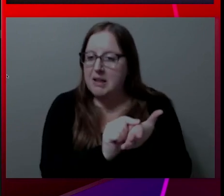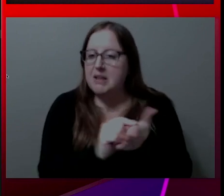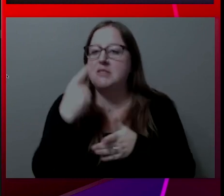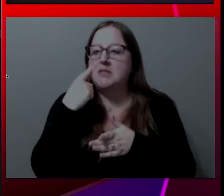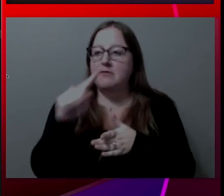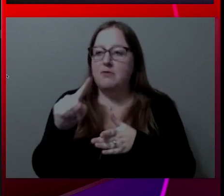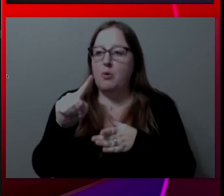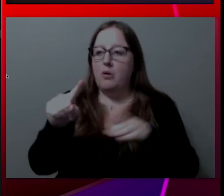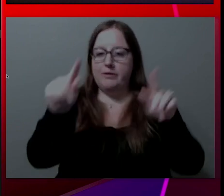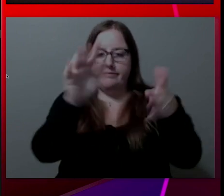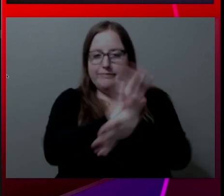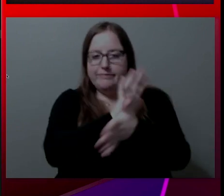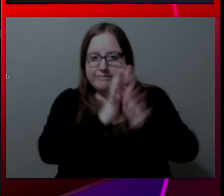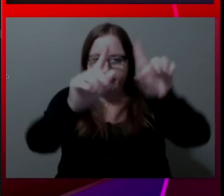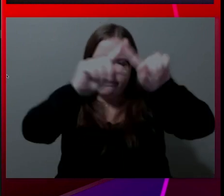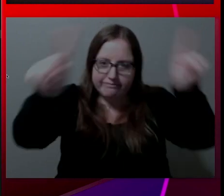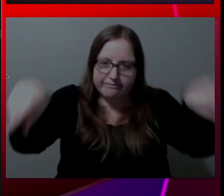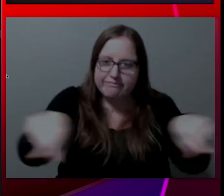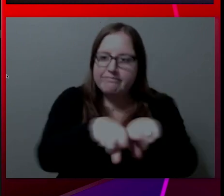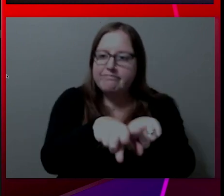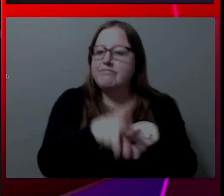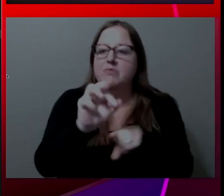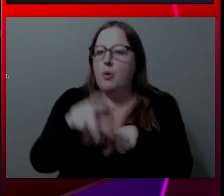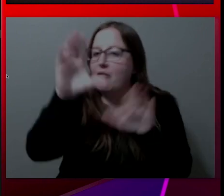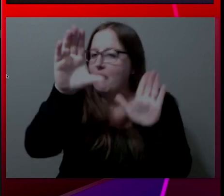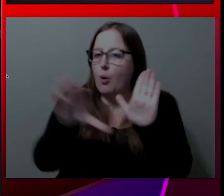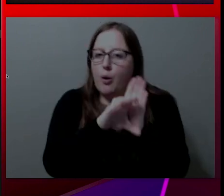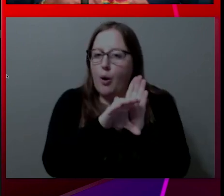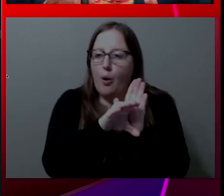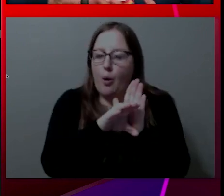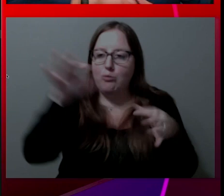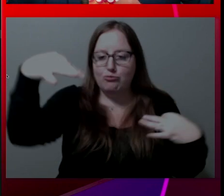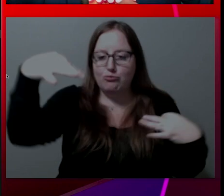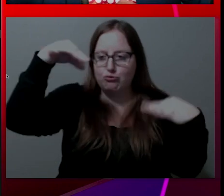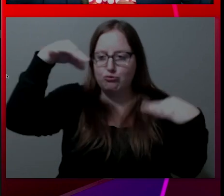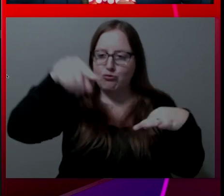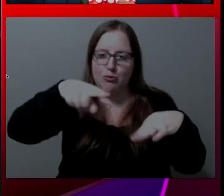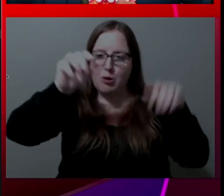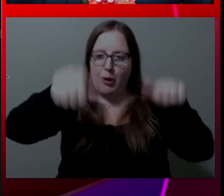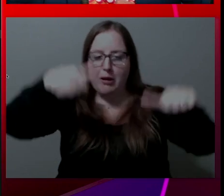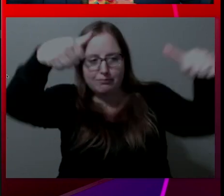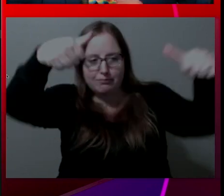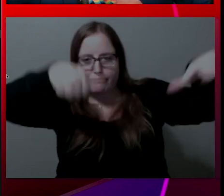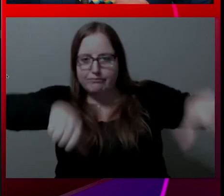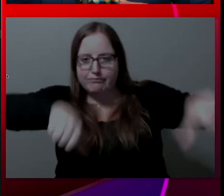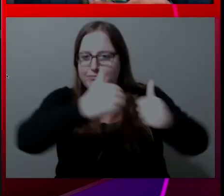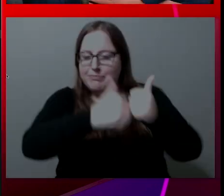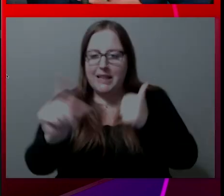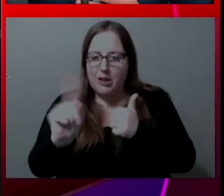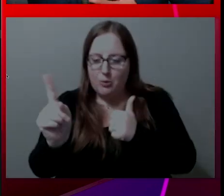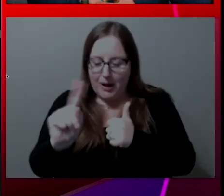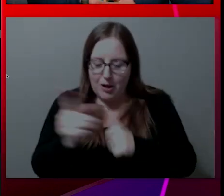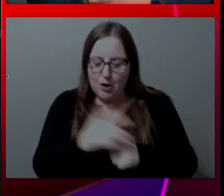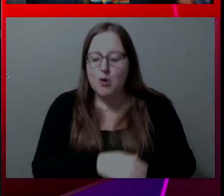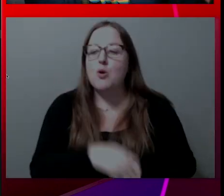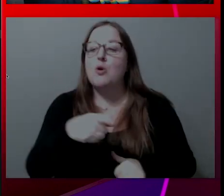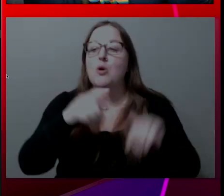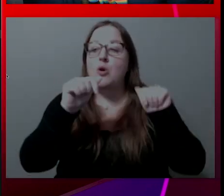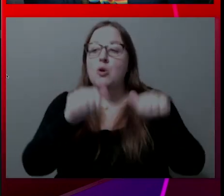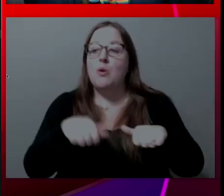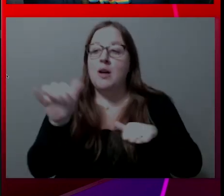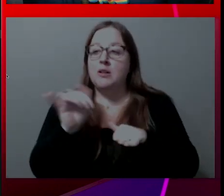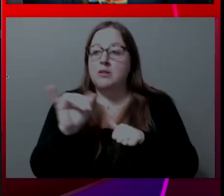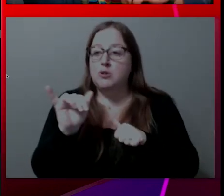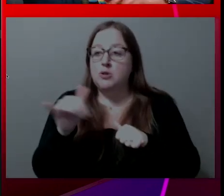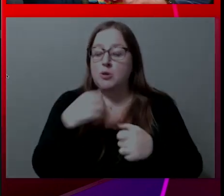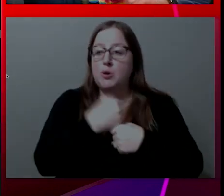canvas or just as a photo, as like a poster. You can paste it on your wall. You can also create